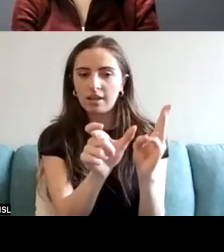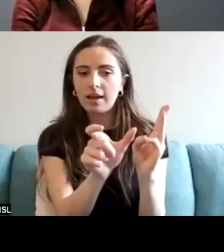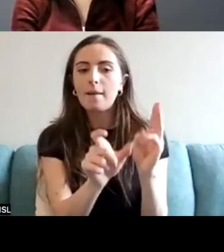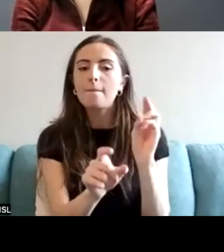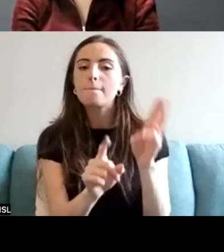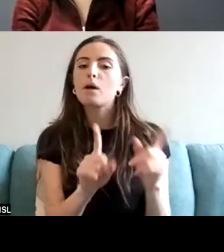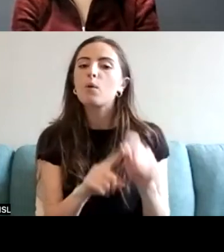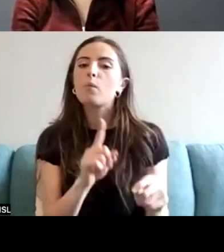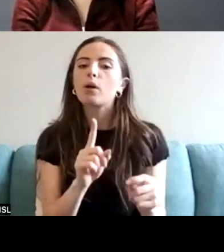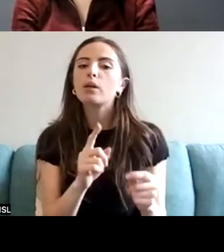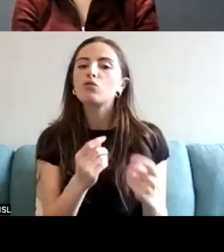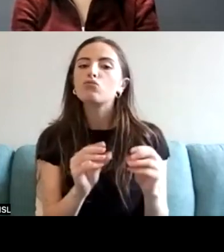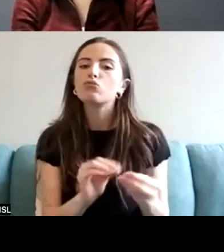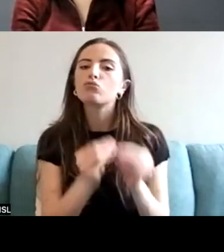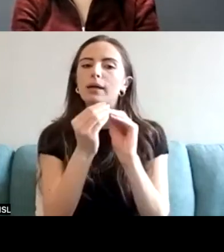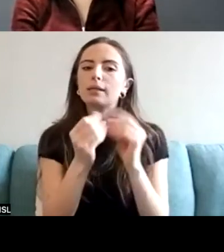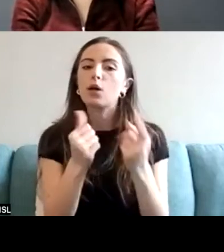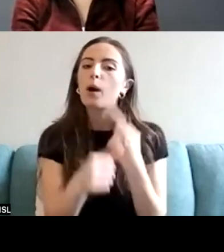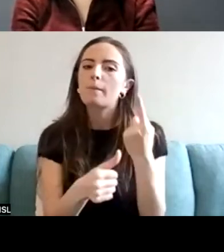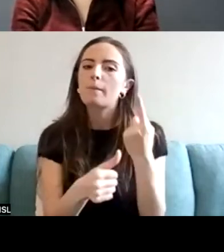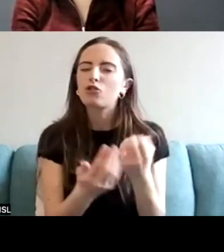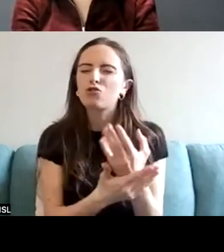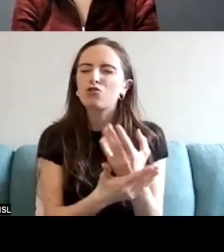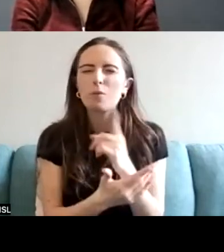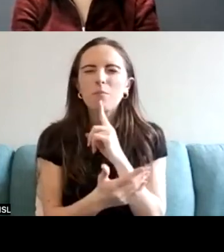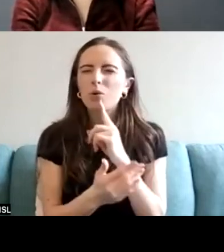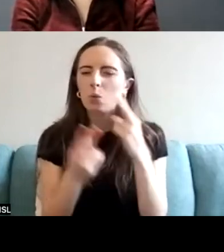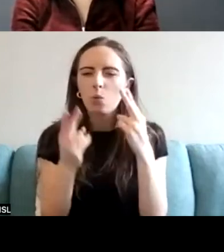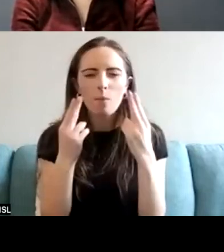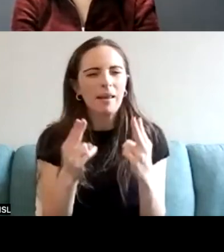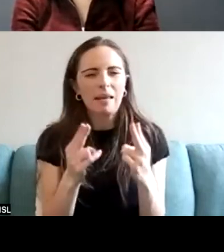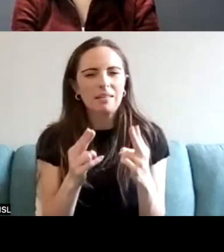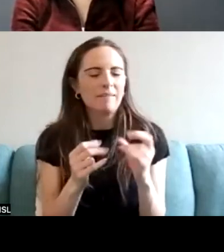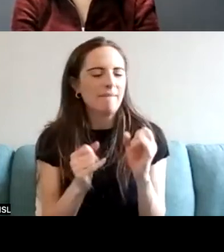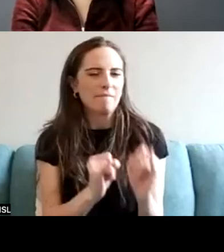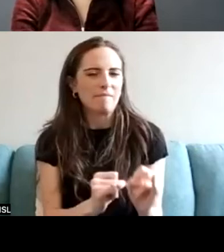So unfortunately, at this point, it is a case of,